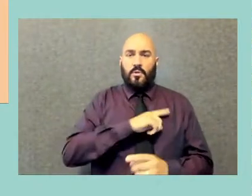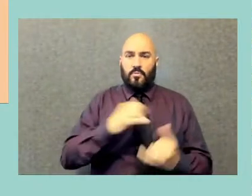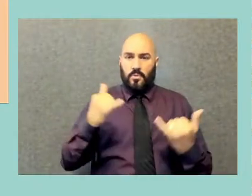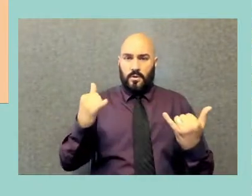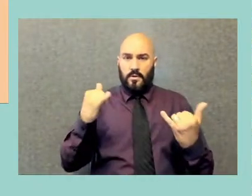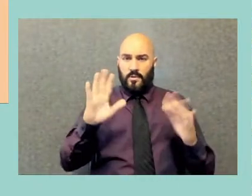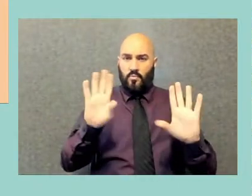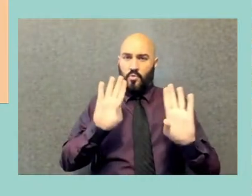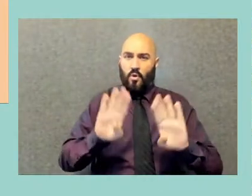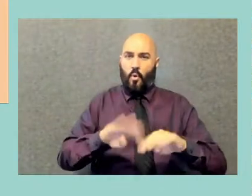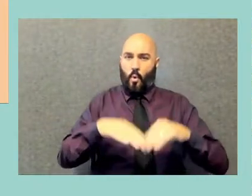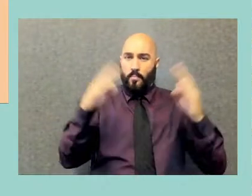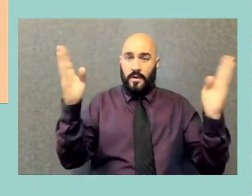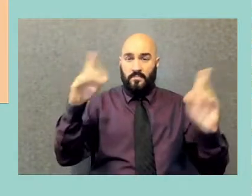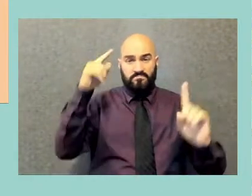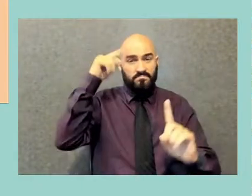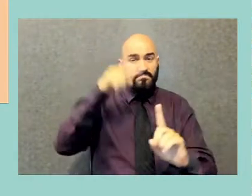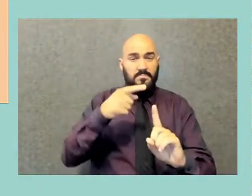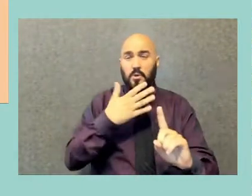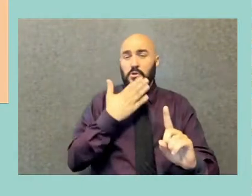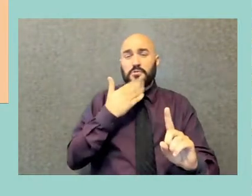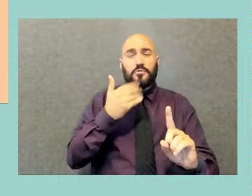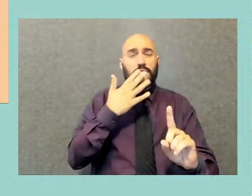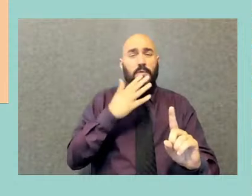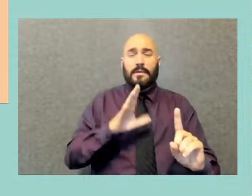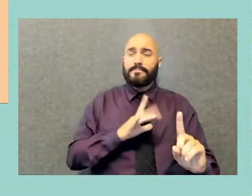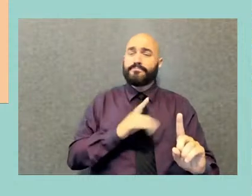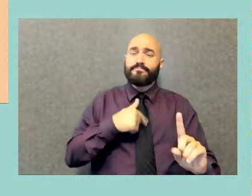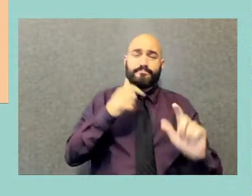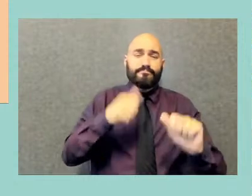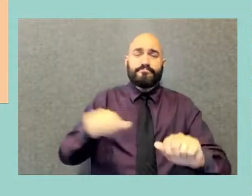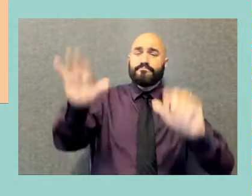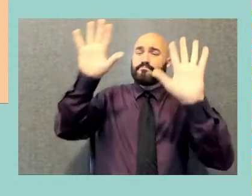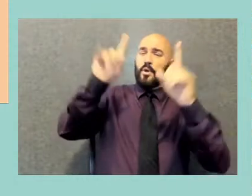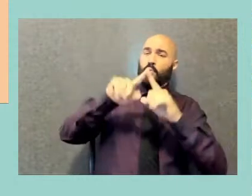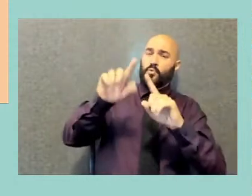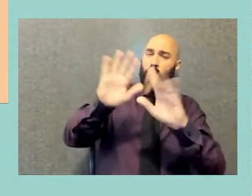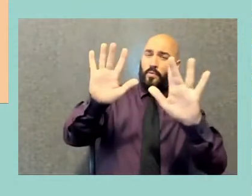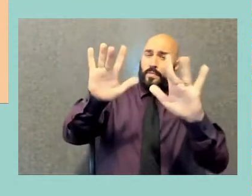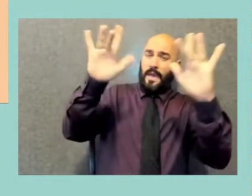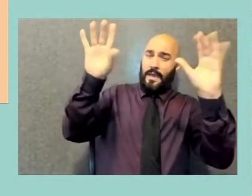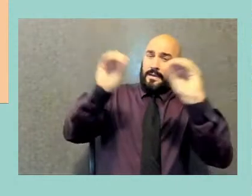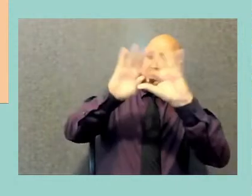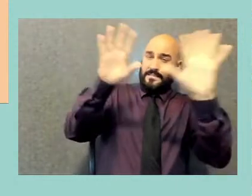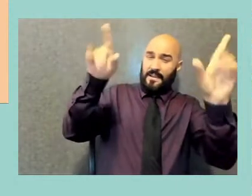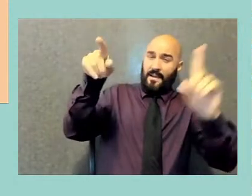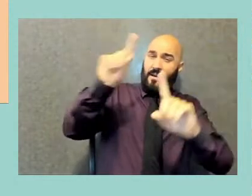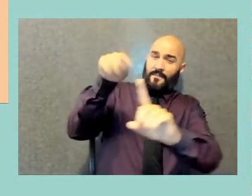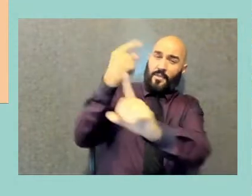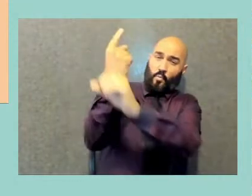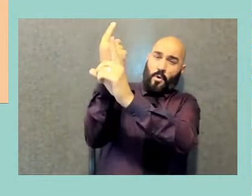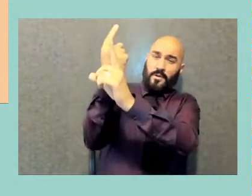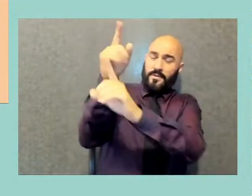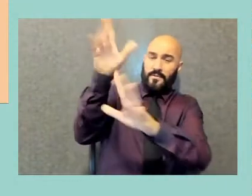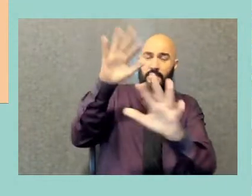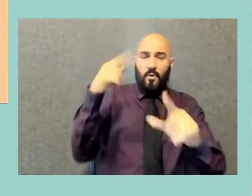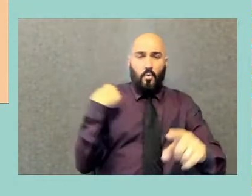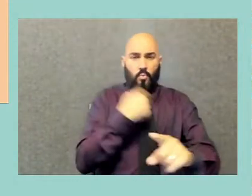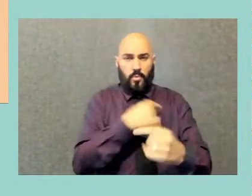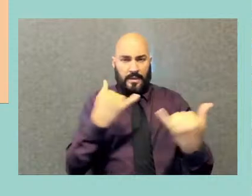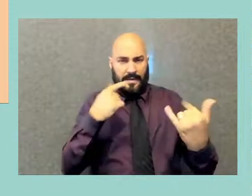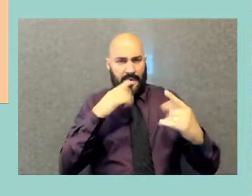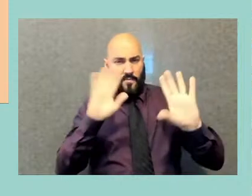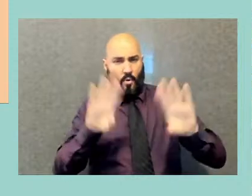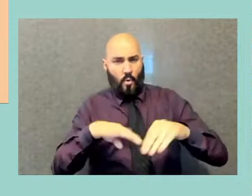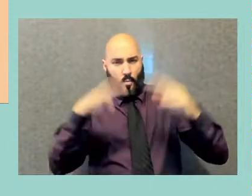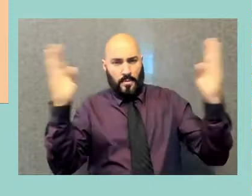opening. We are opening up in sweet surrender to the luminous love light of the